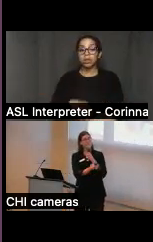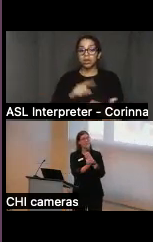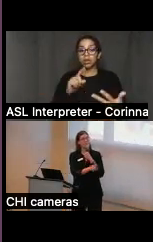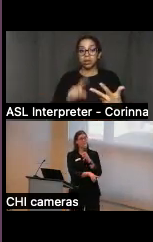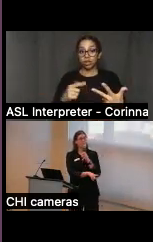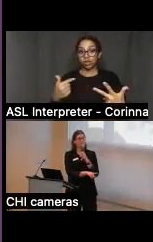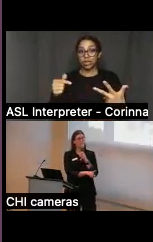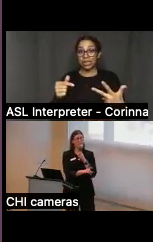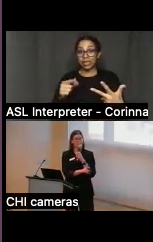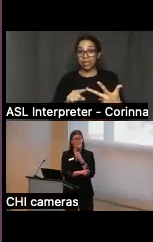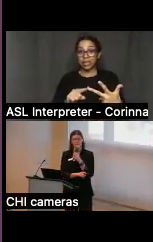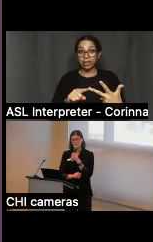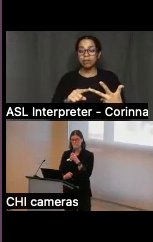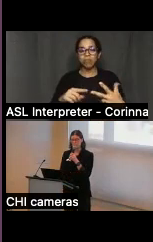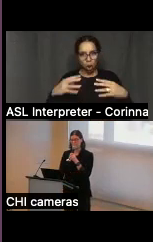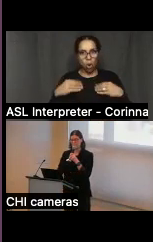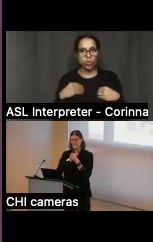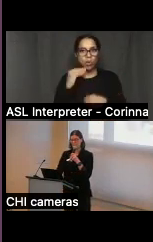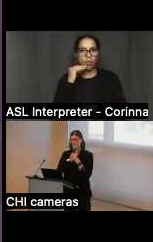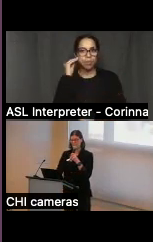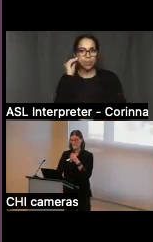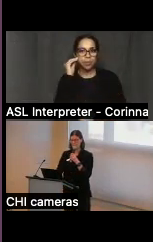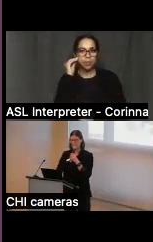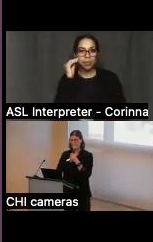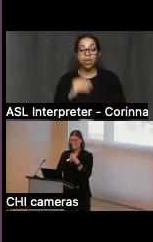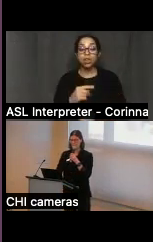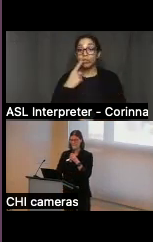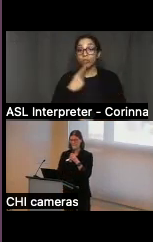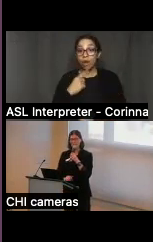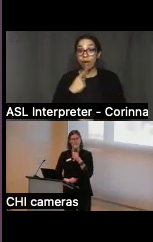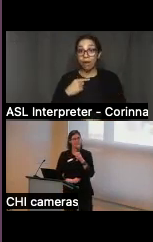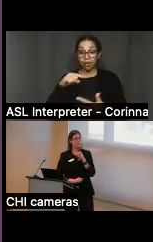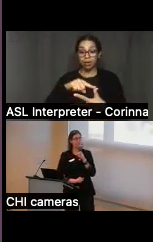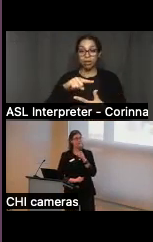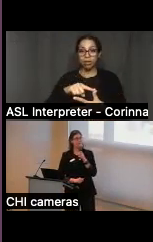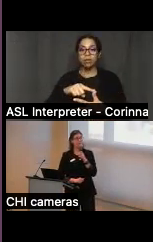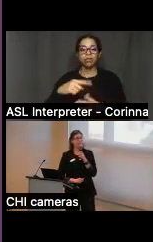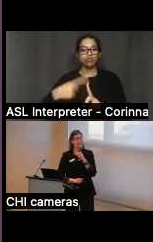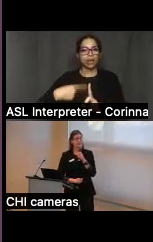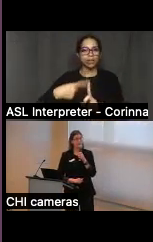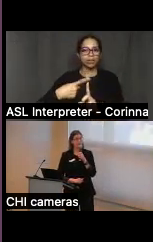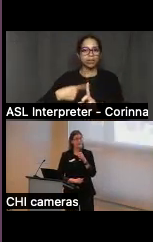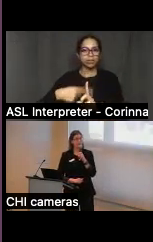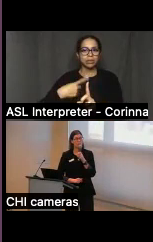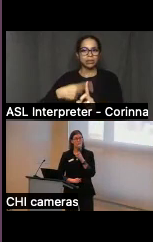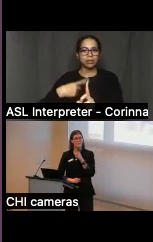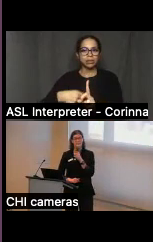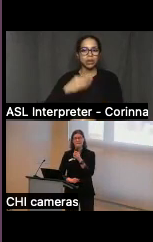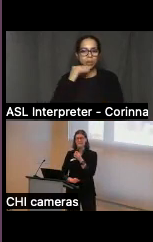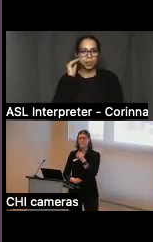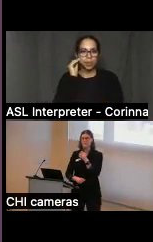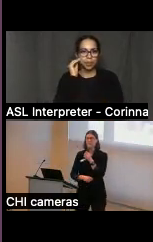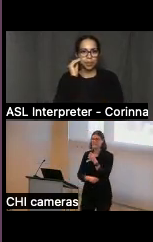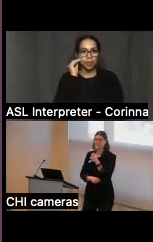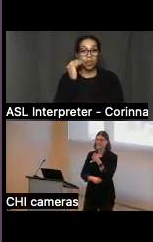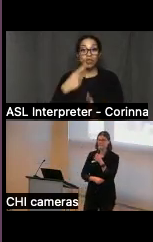homes, and the red bar is those who rent their homes. So those who rent their homes were 7